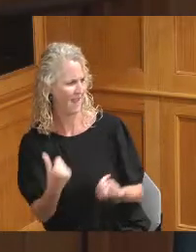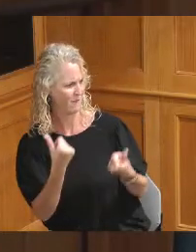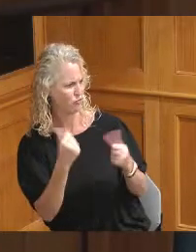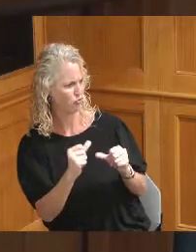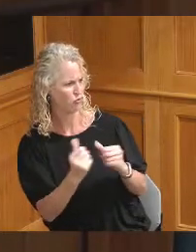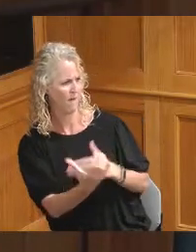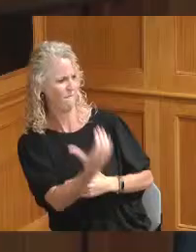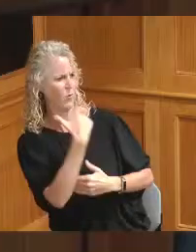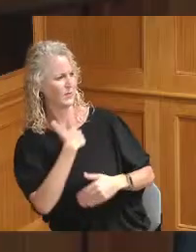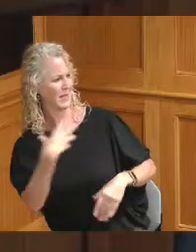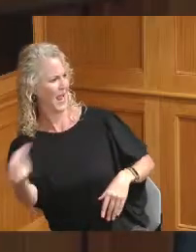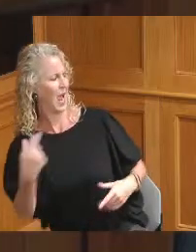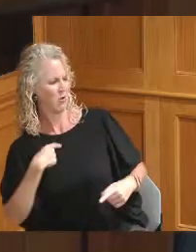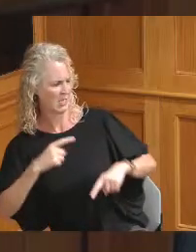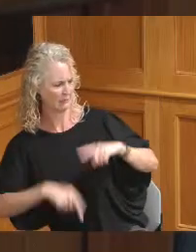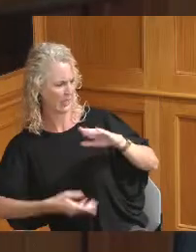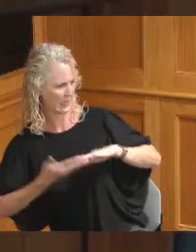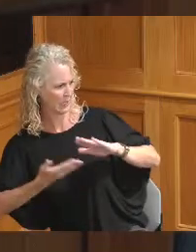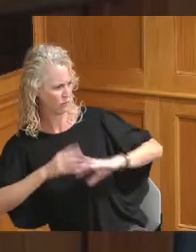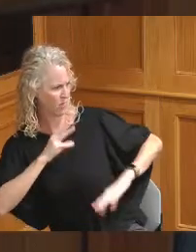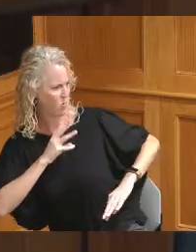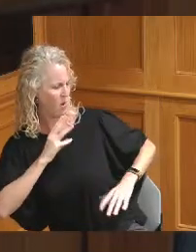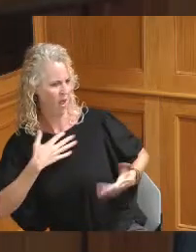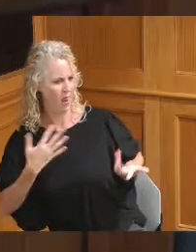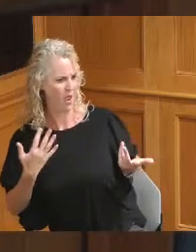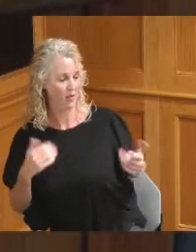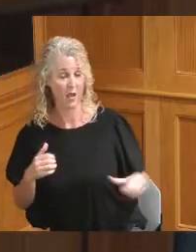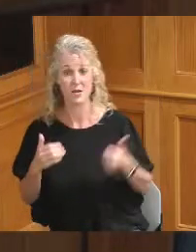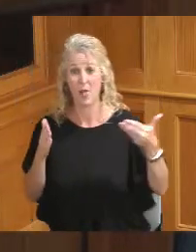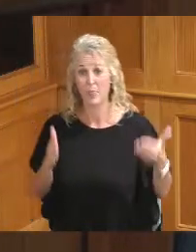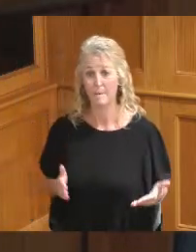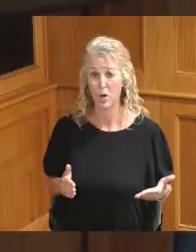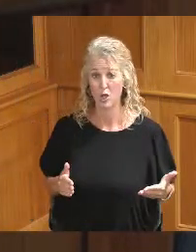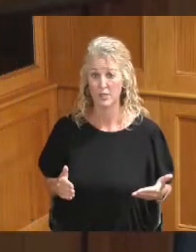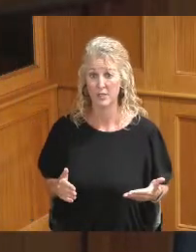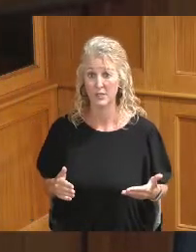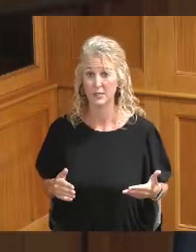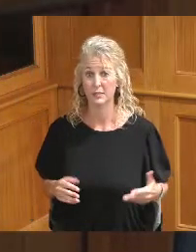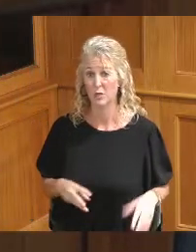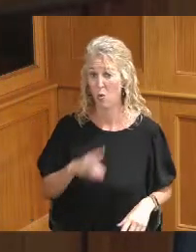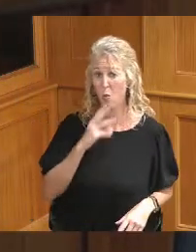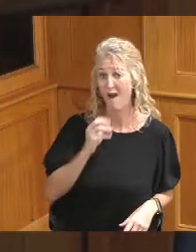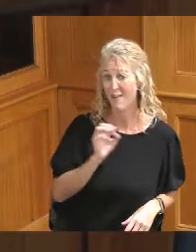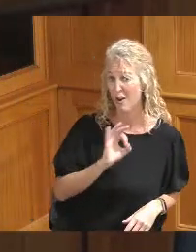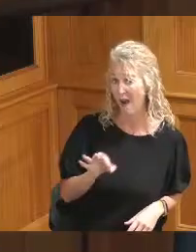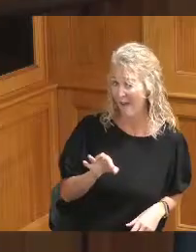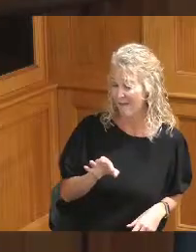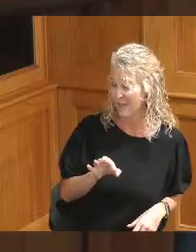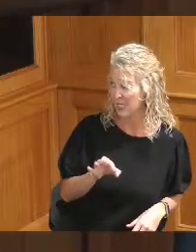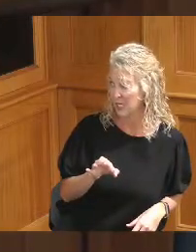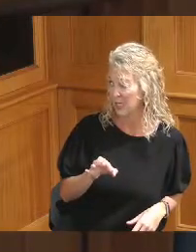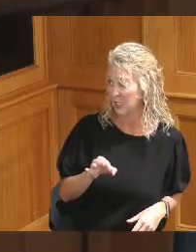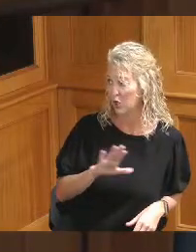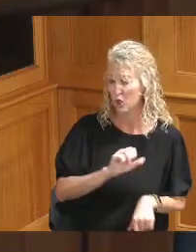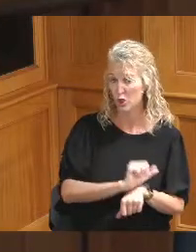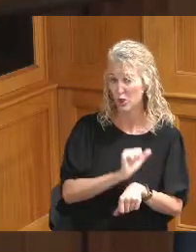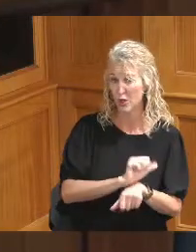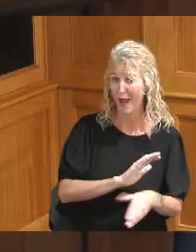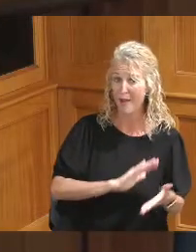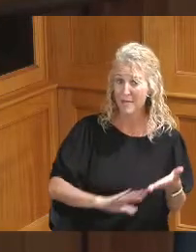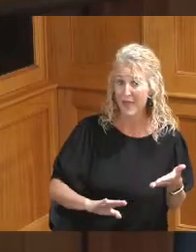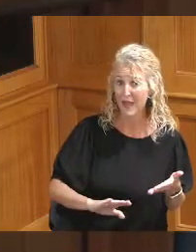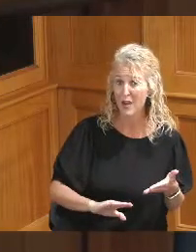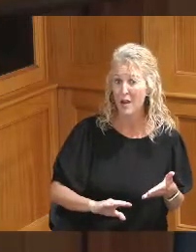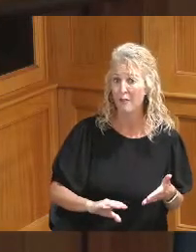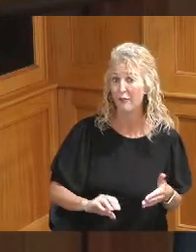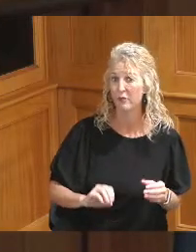me get thrown out? I can't run no water. I got another person, water got turned off. She got laid off and she's in the house